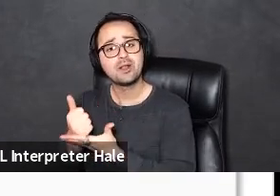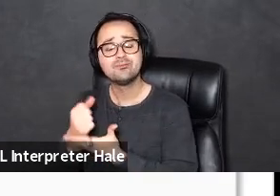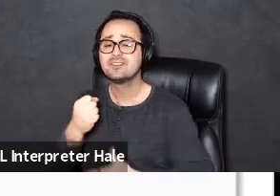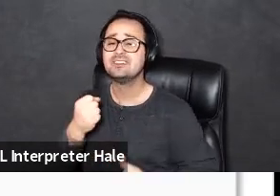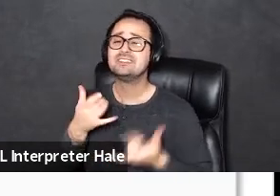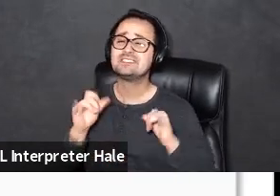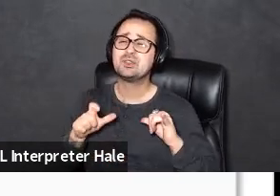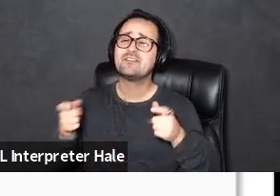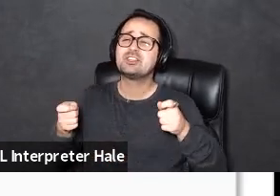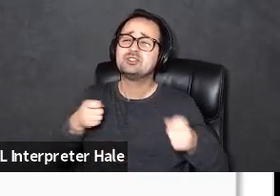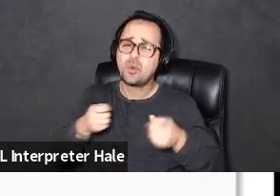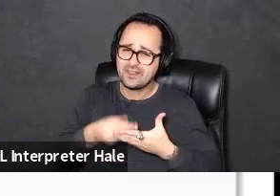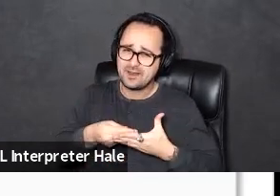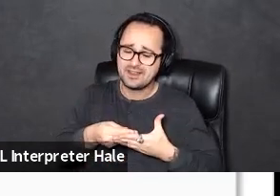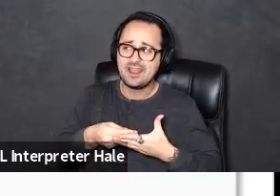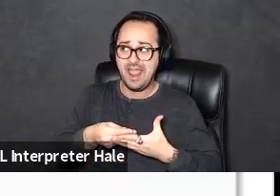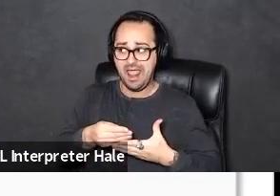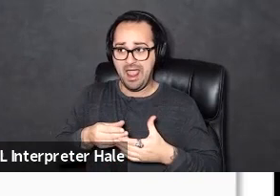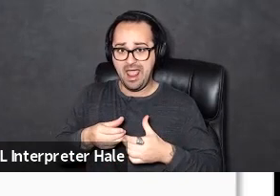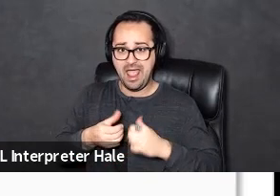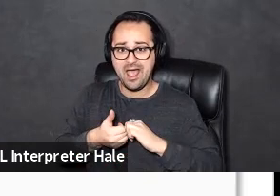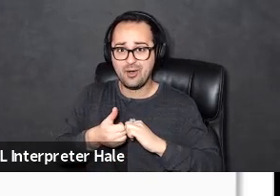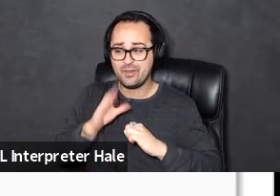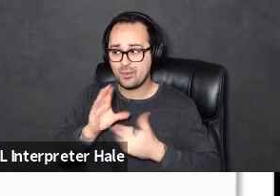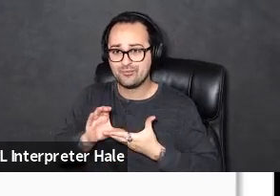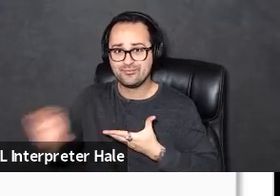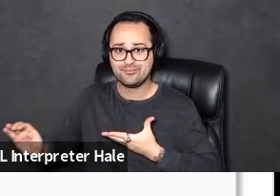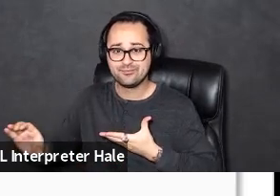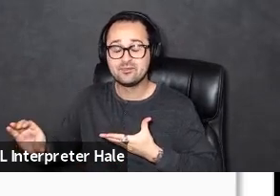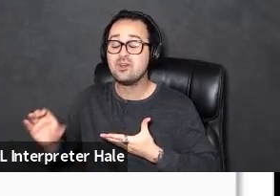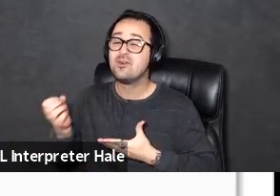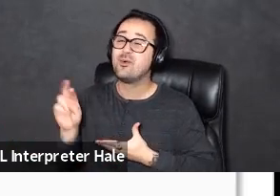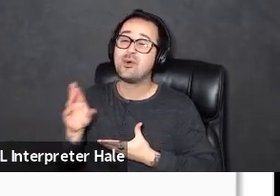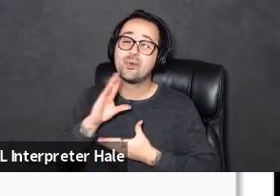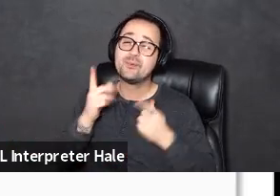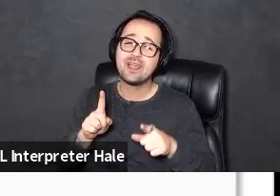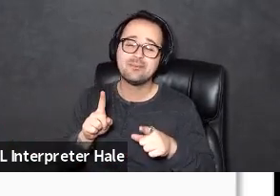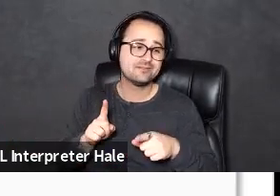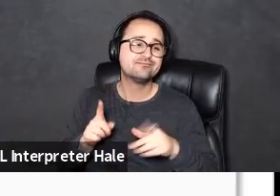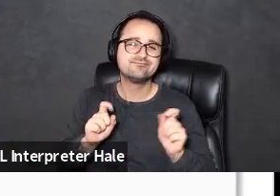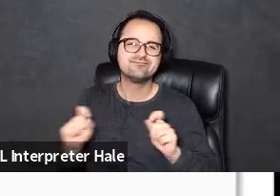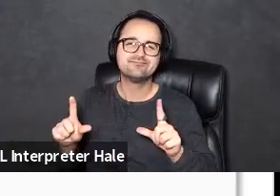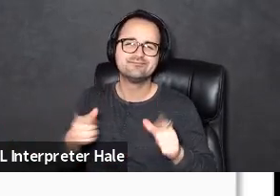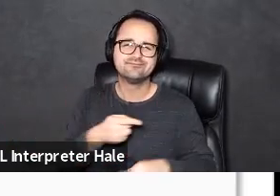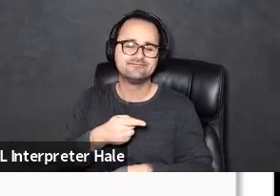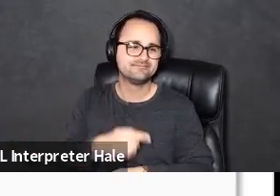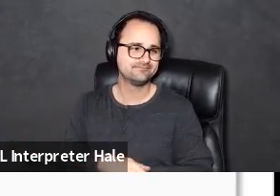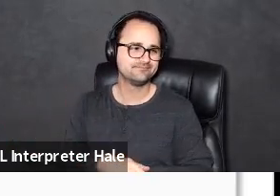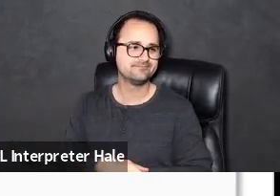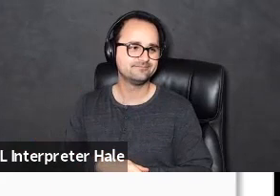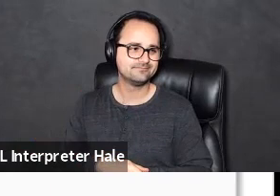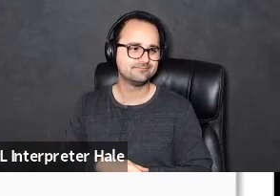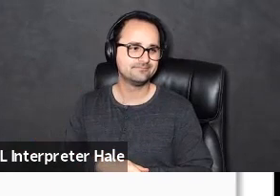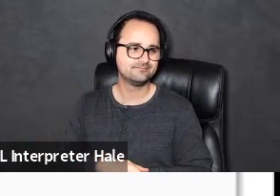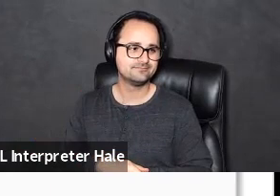have to control the assets and how they come in to your child. Otherwise, what happens is, when we go to the next screen, gifts from the family and friends can